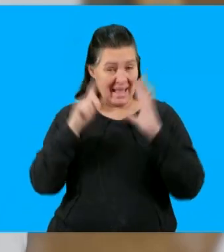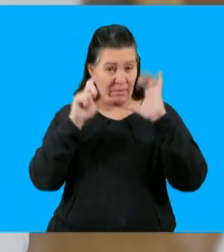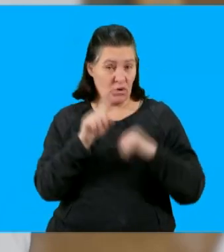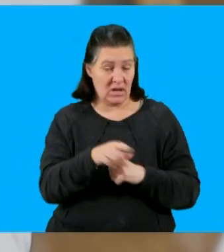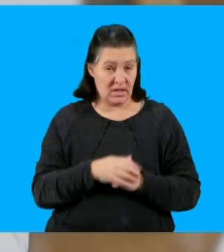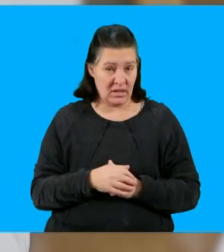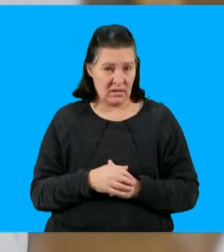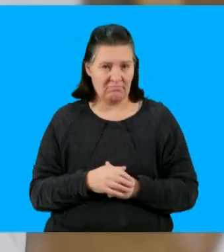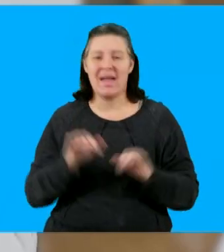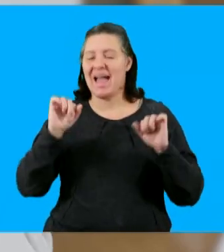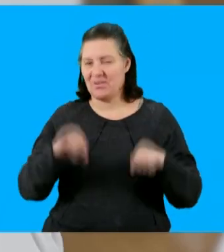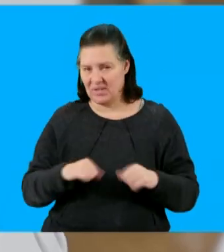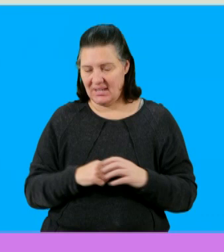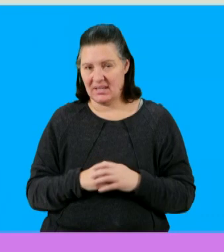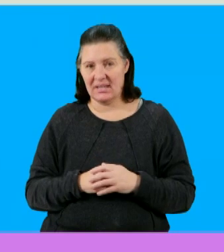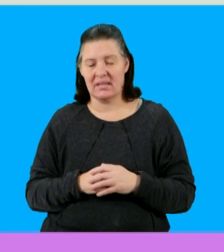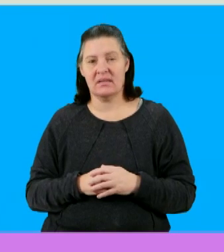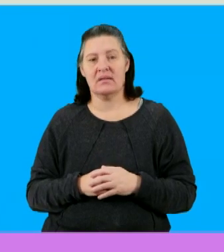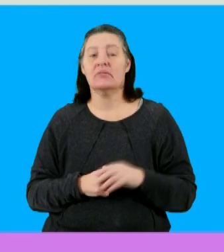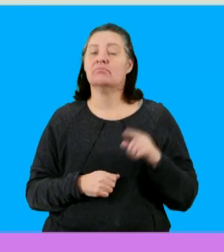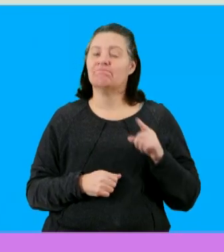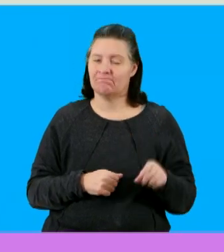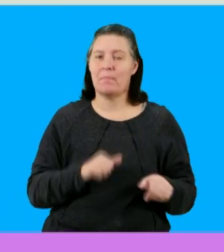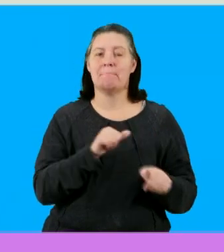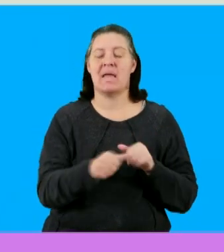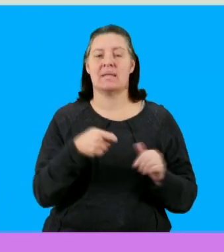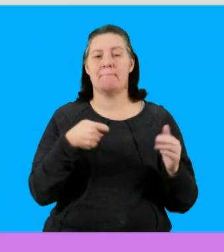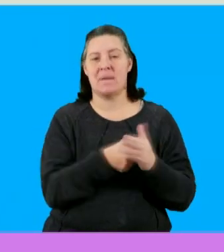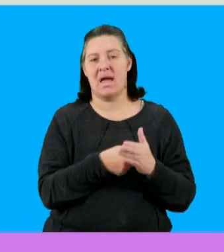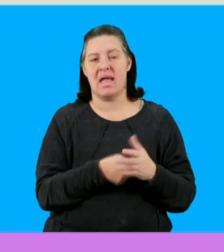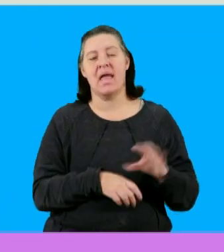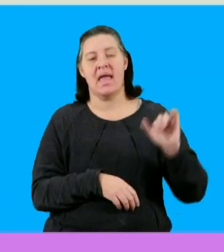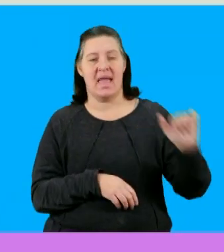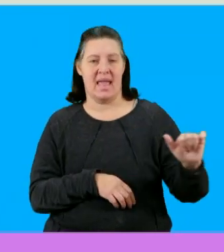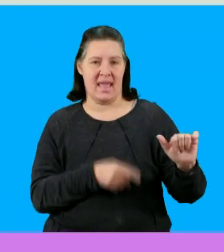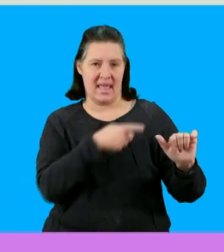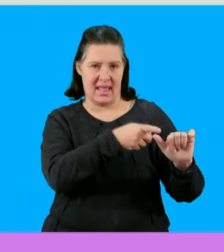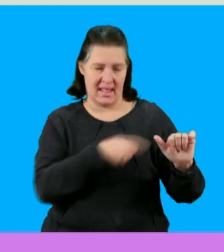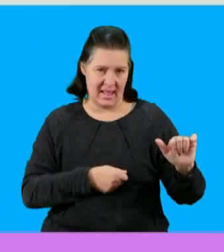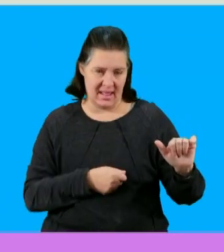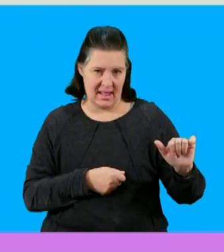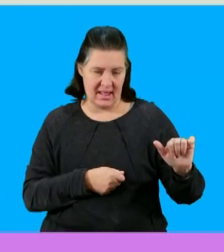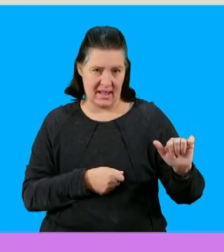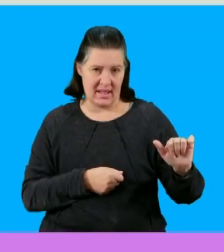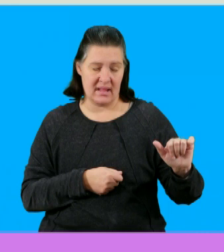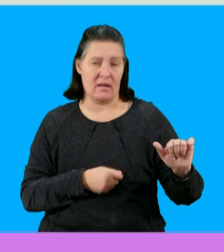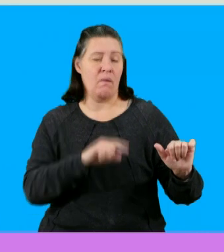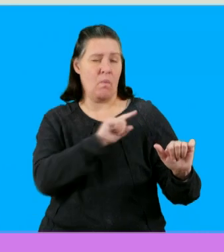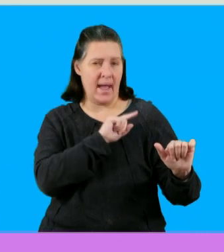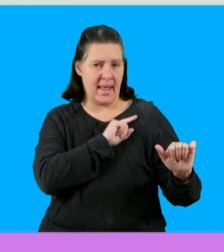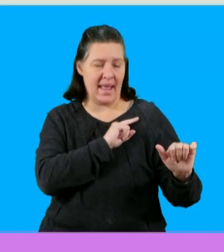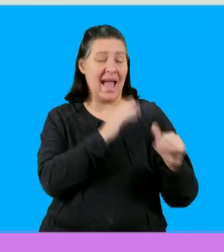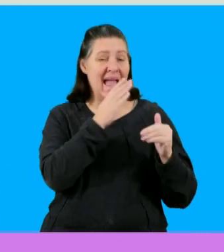a camera. I agree with you. So therefore, Samantha must definitely opt for store number A.